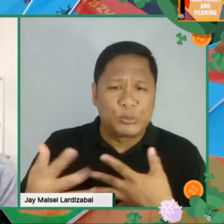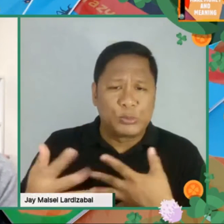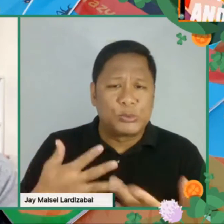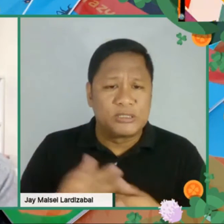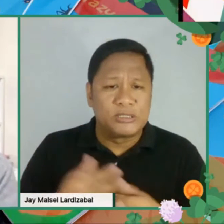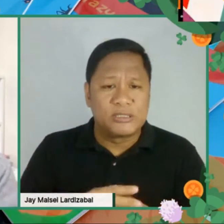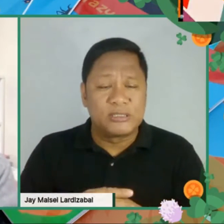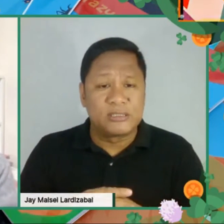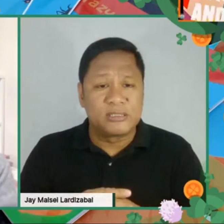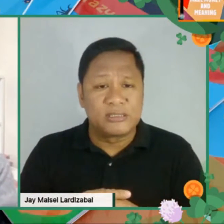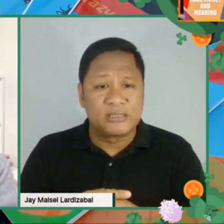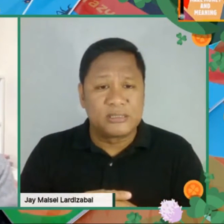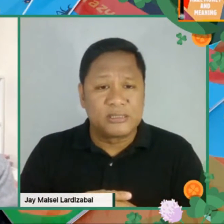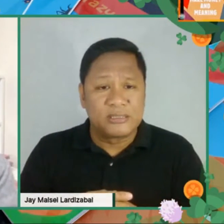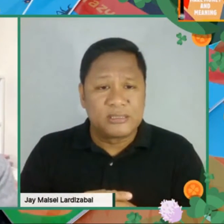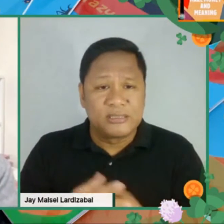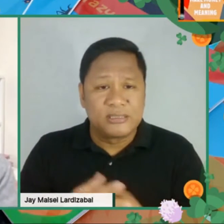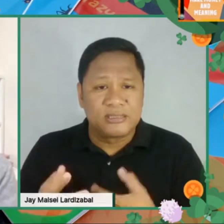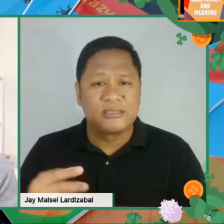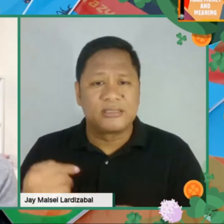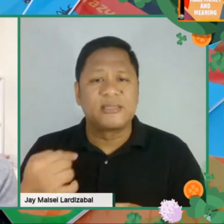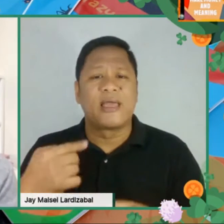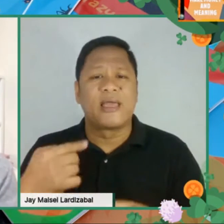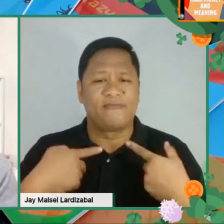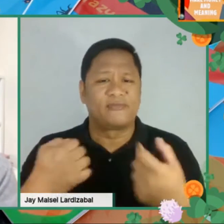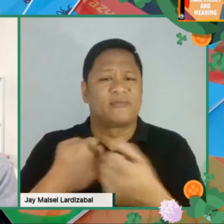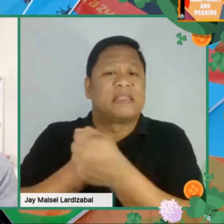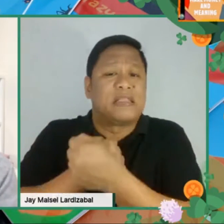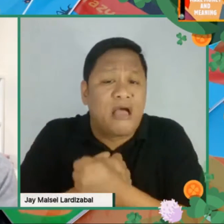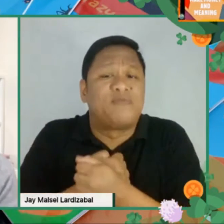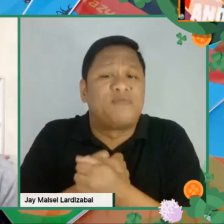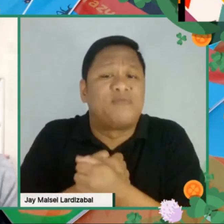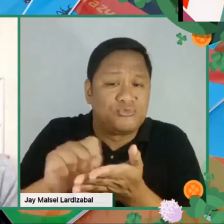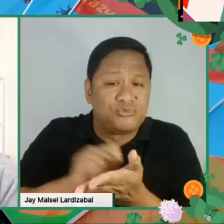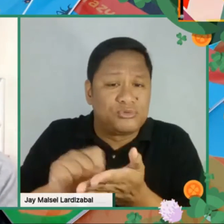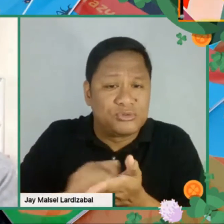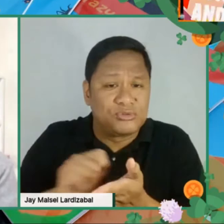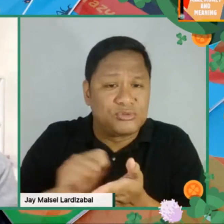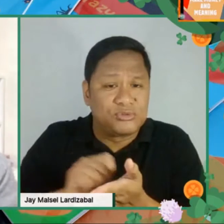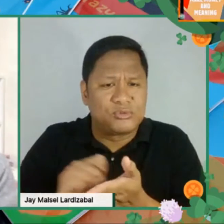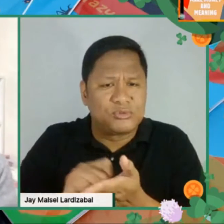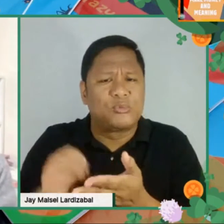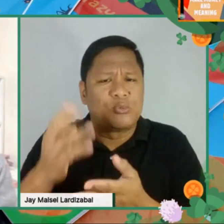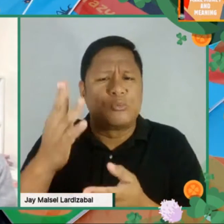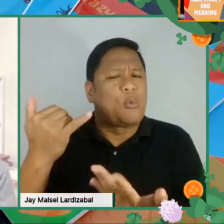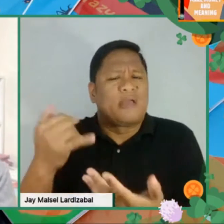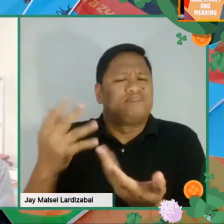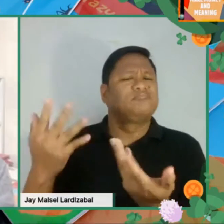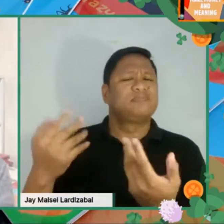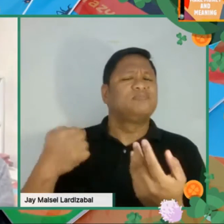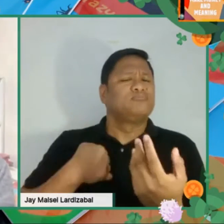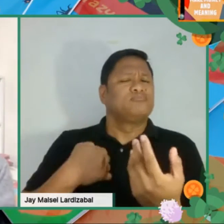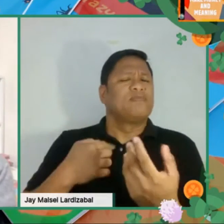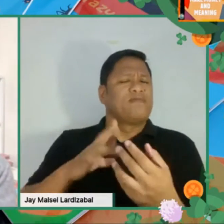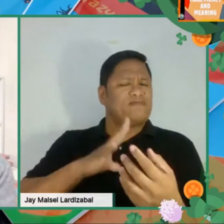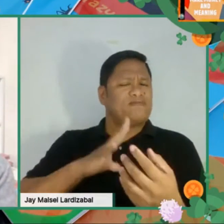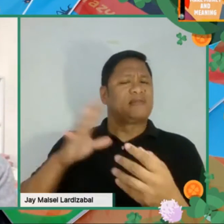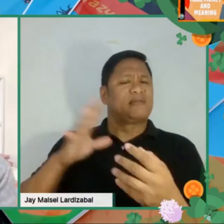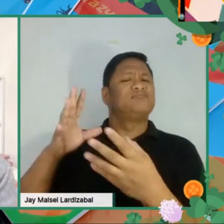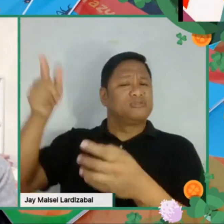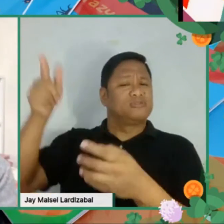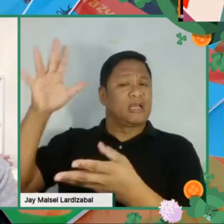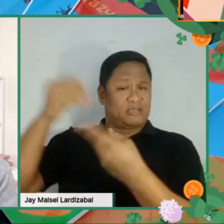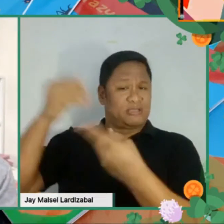to write, who's got a passion, why not pursue it, 'di ba? Yun ang binigay sa atin ng Diyos.